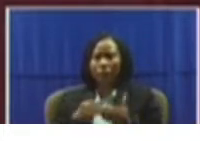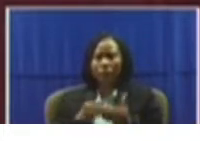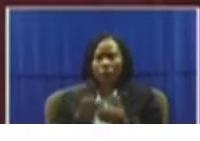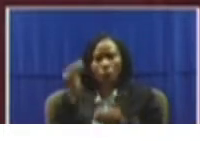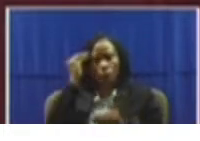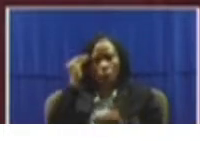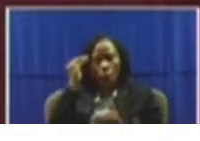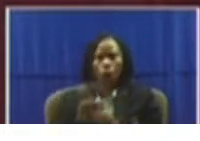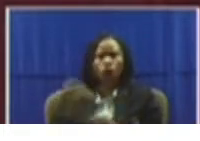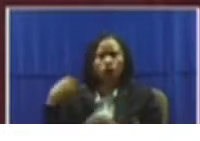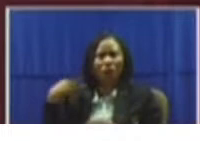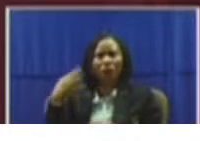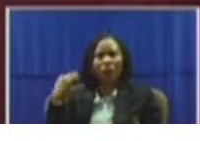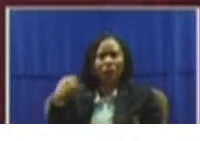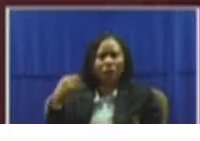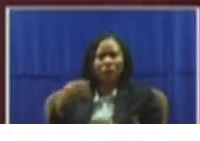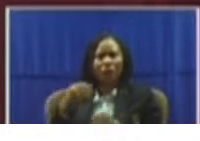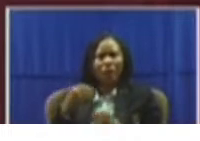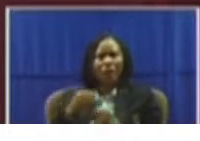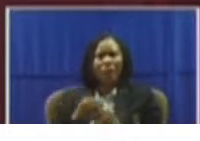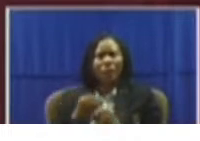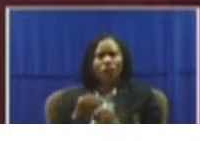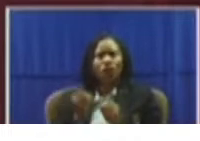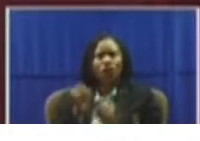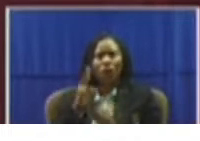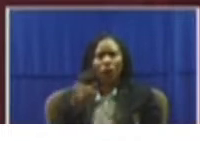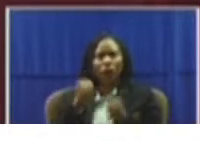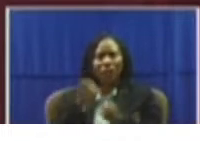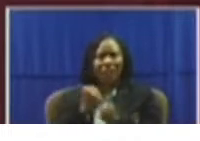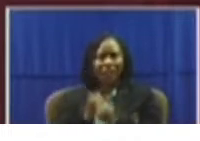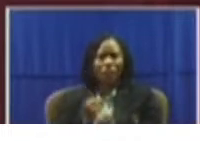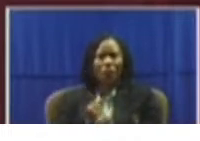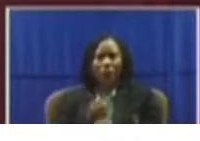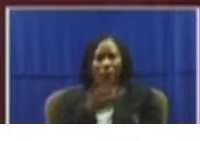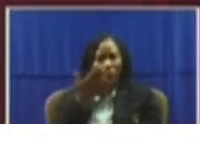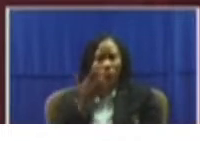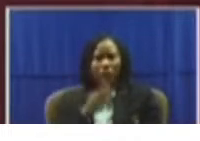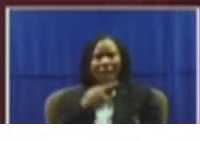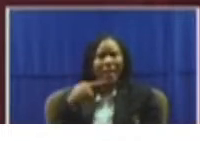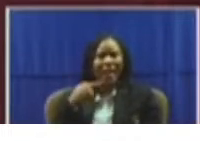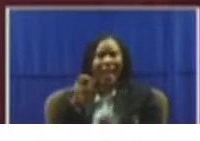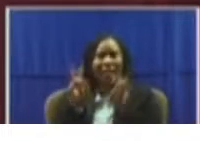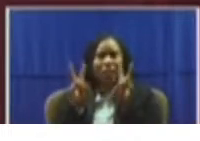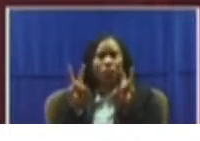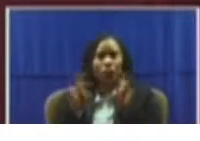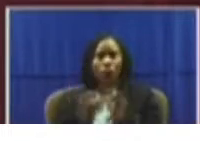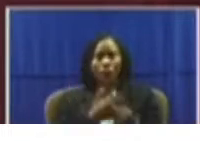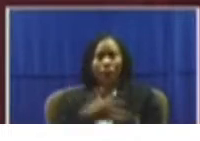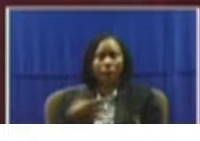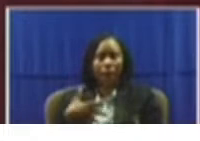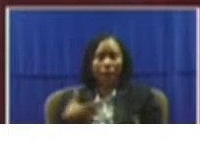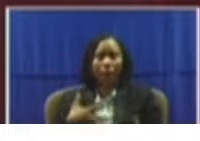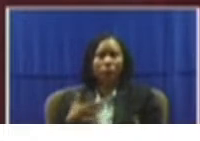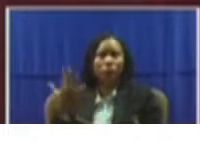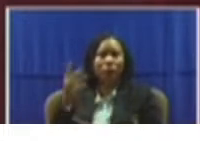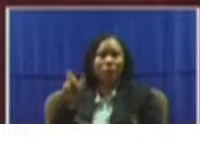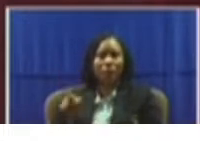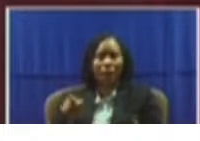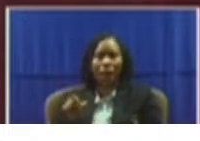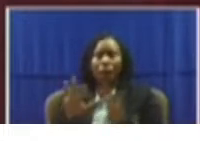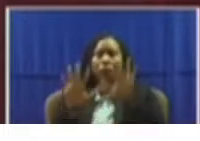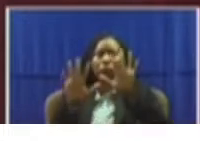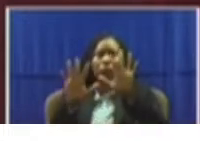what was going on. The real issue, Madam Speaker, standing between us and